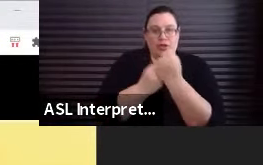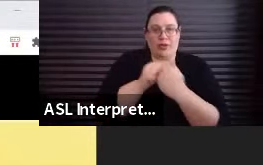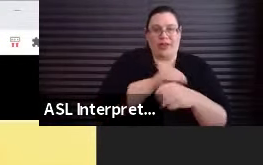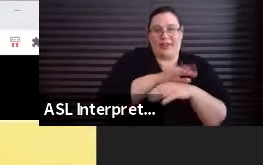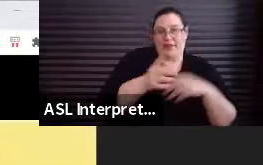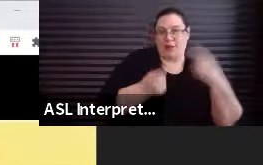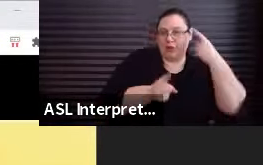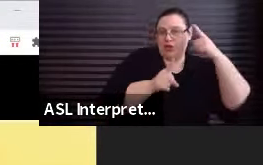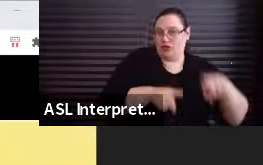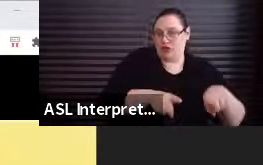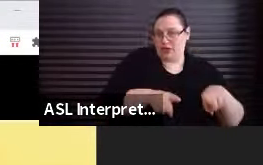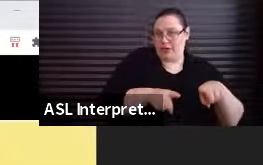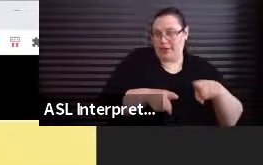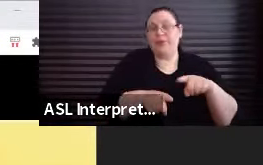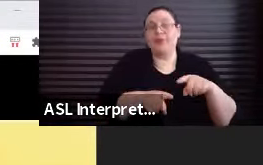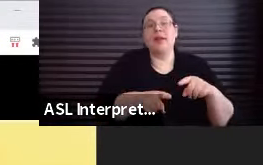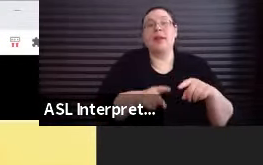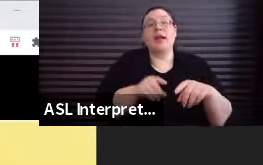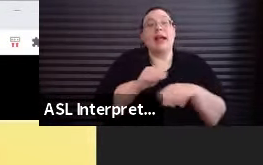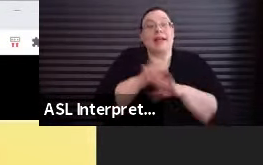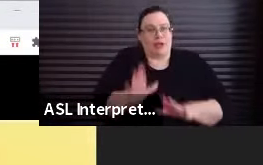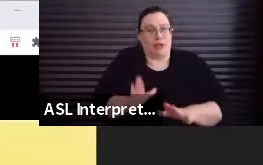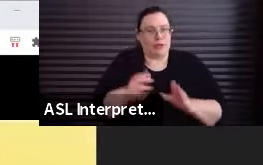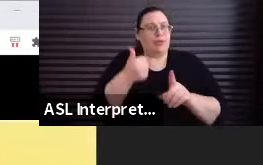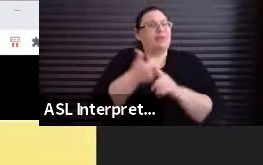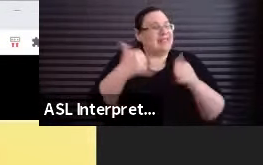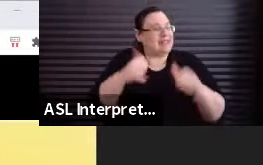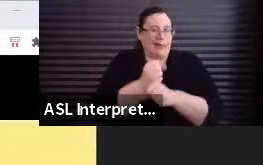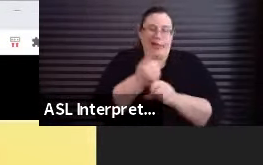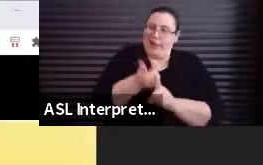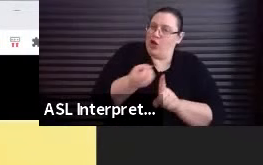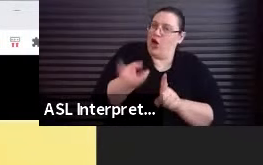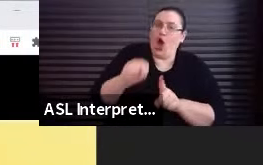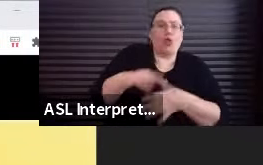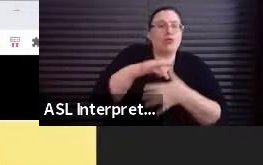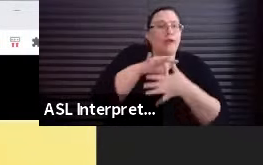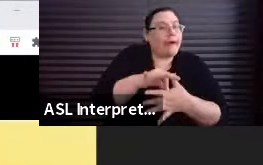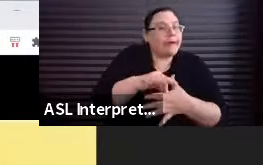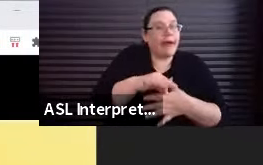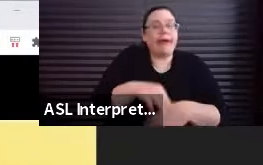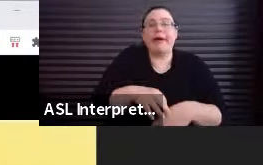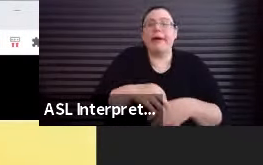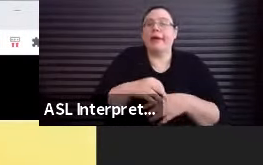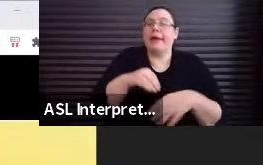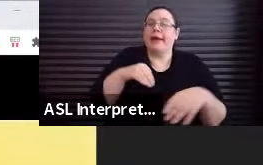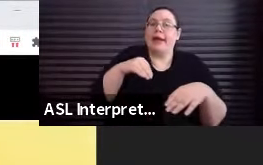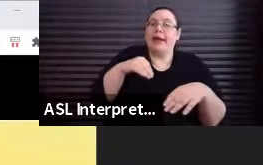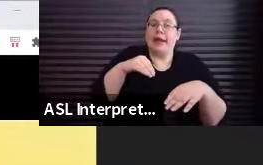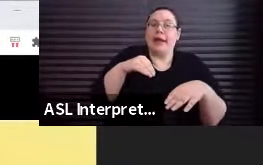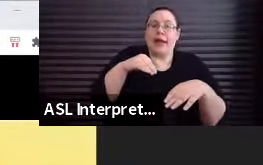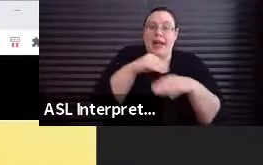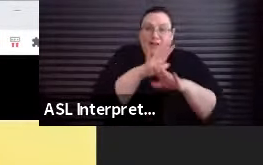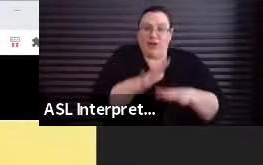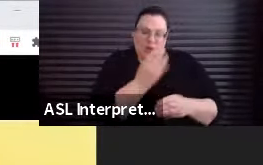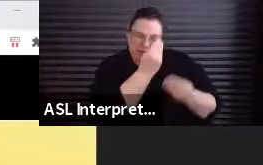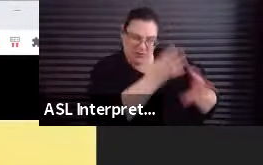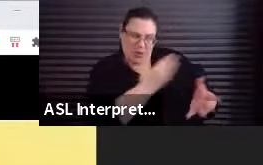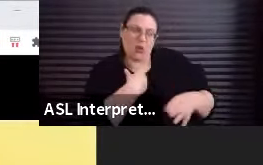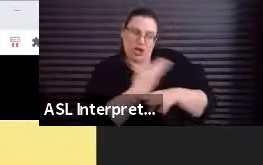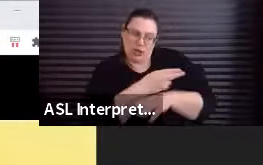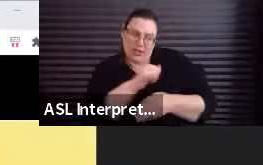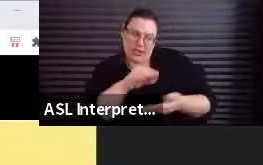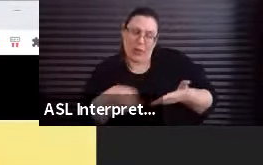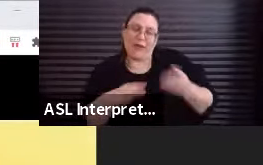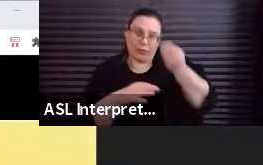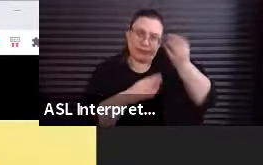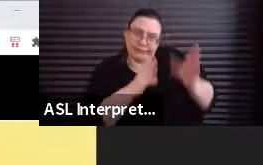agreement. The influencer is still generating their own content. The influencer will be told that the waiver is being used.